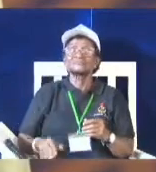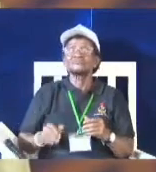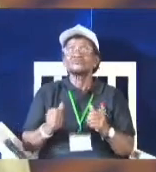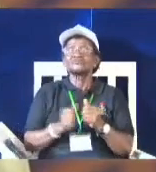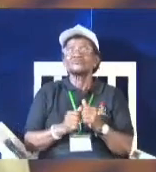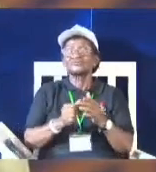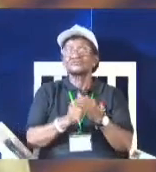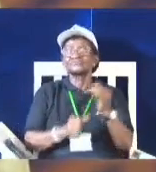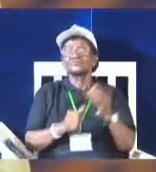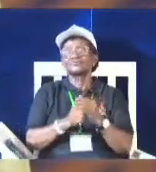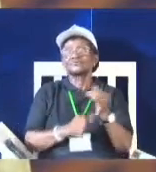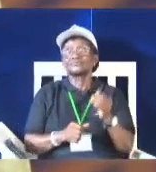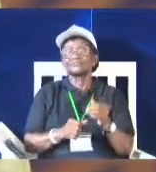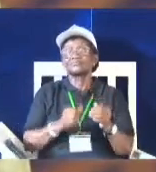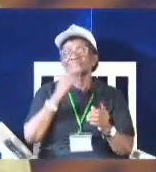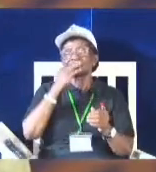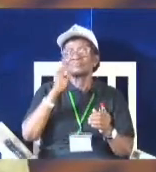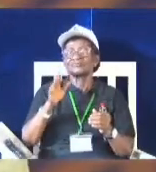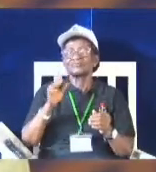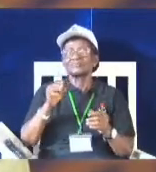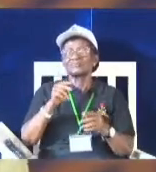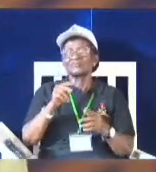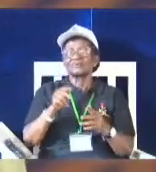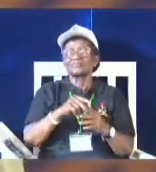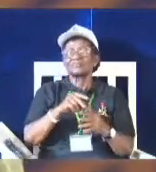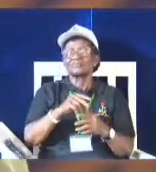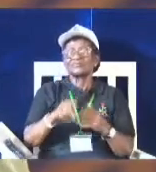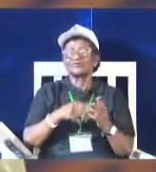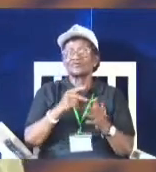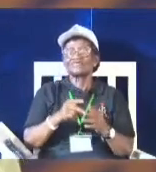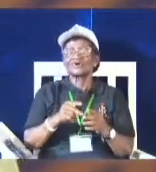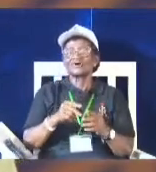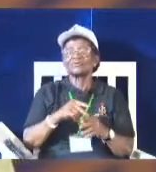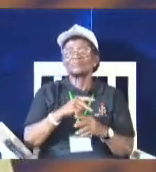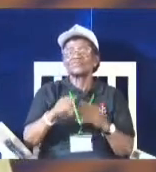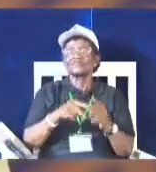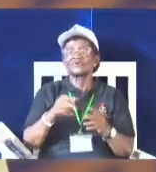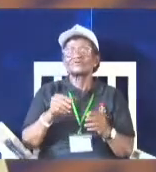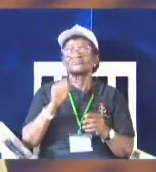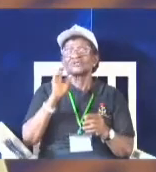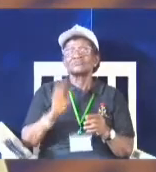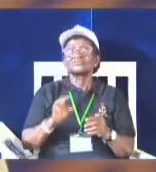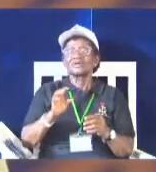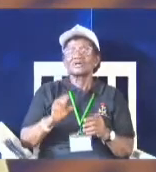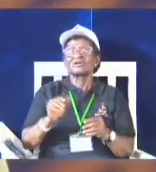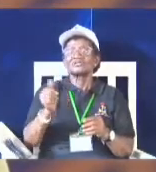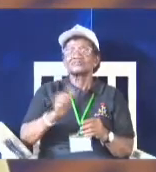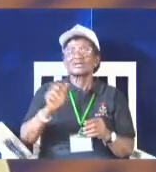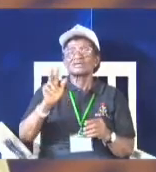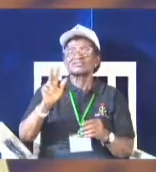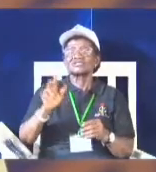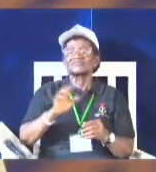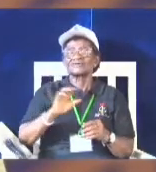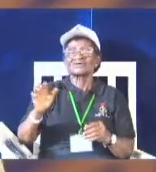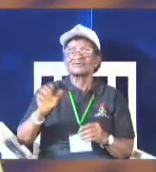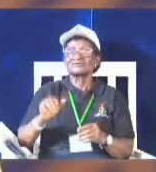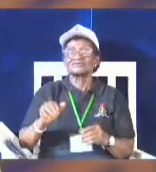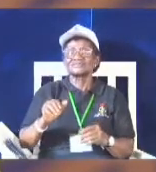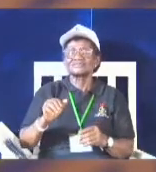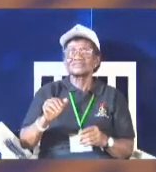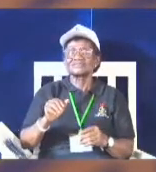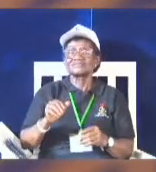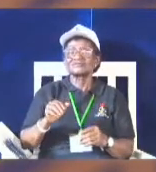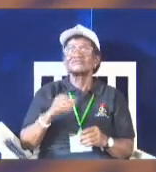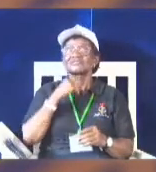Proverbs chapter 13, verse 20. Proverbs 13, verse 20 tells